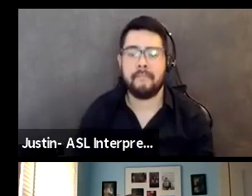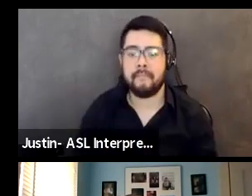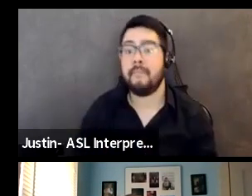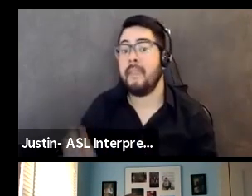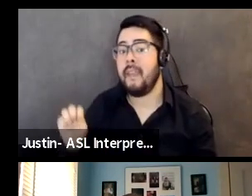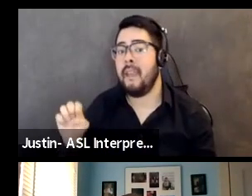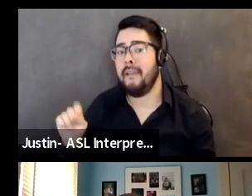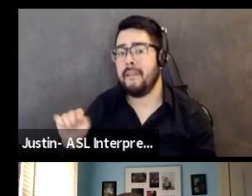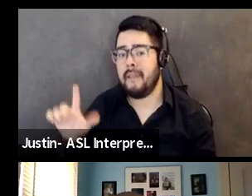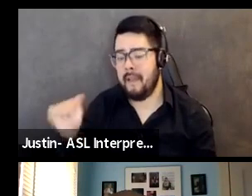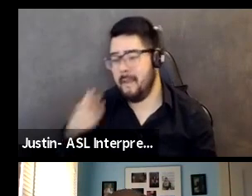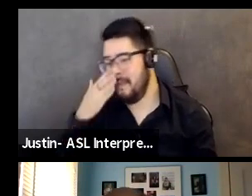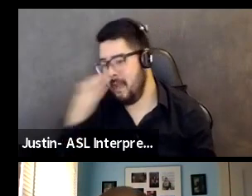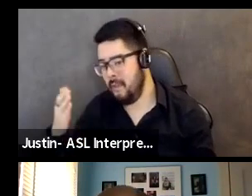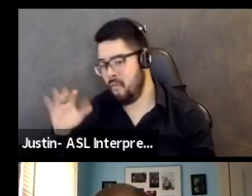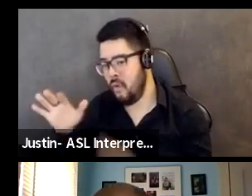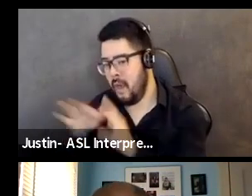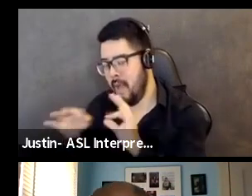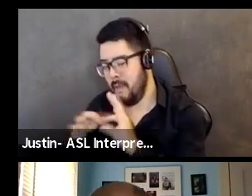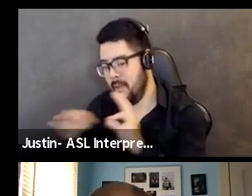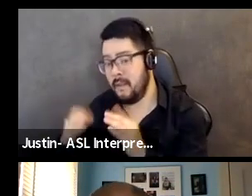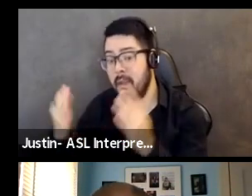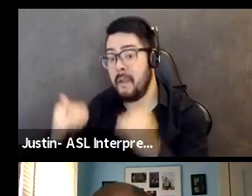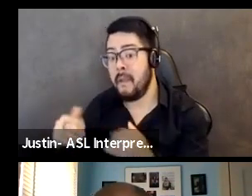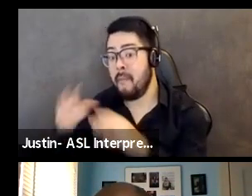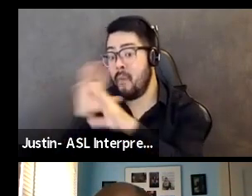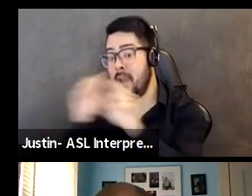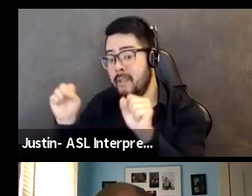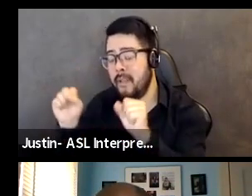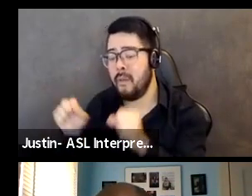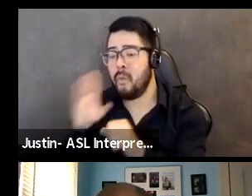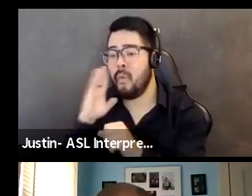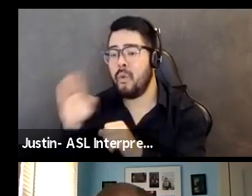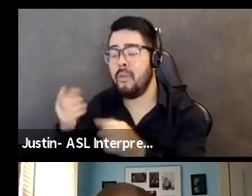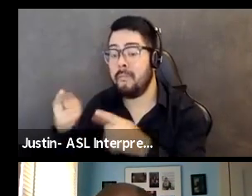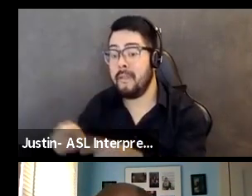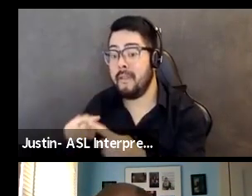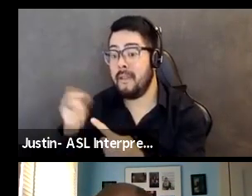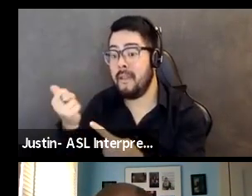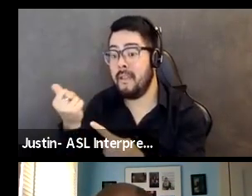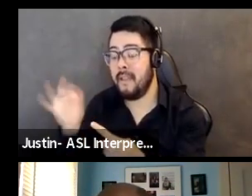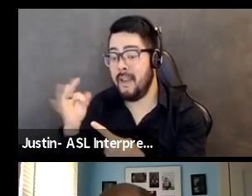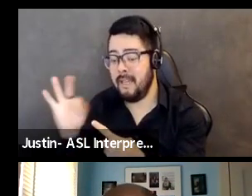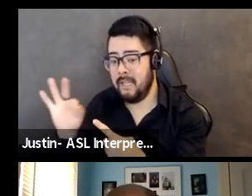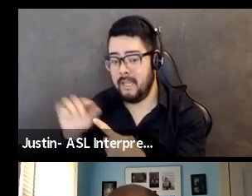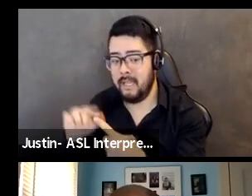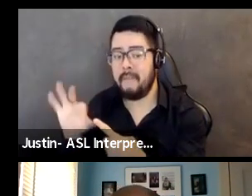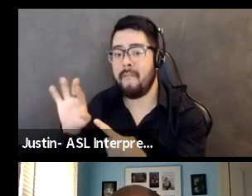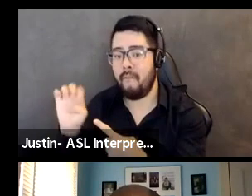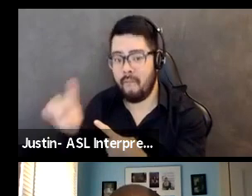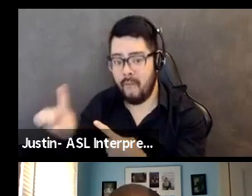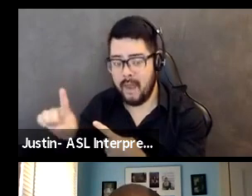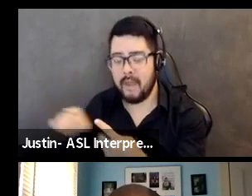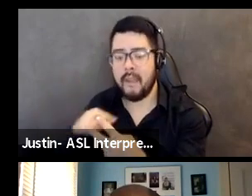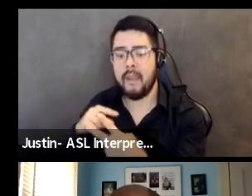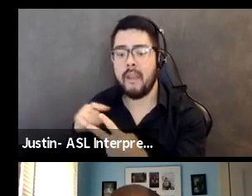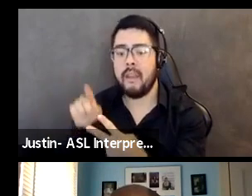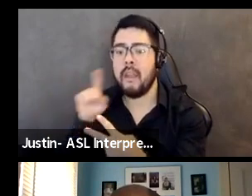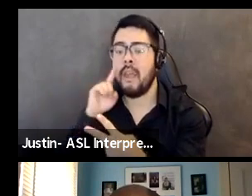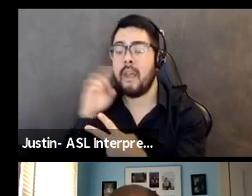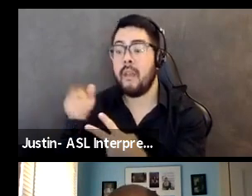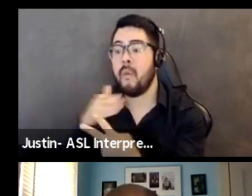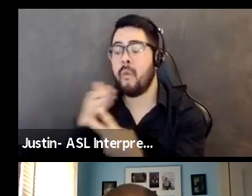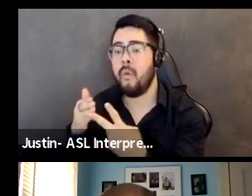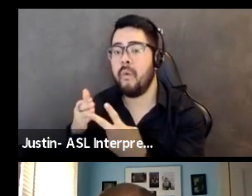you for your comments ms kreviston mr president will proceed with speaker 19 fred bliss and i would like to note that we he will be followed